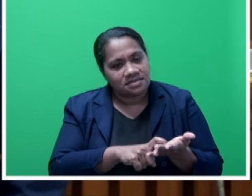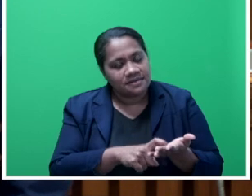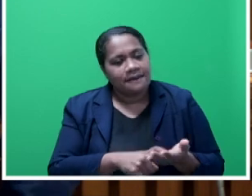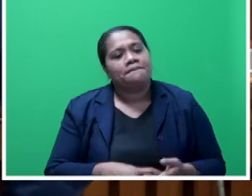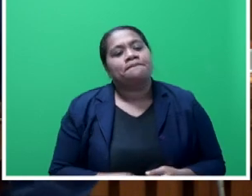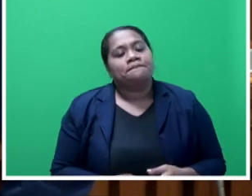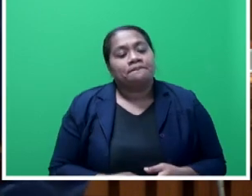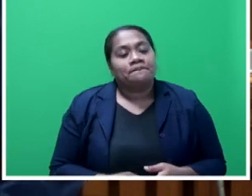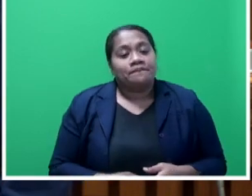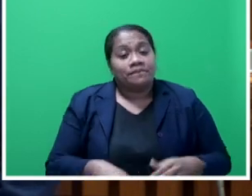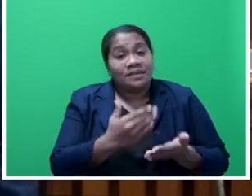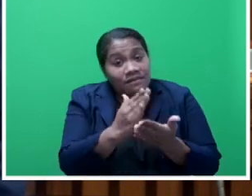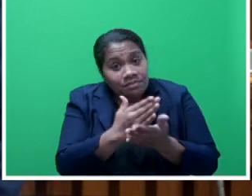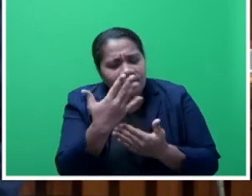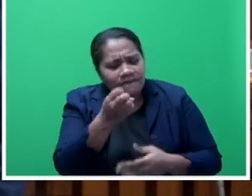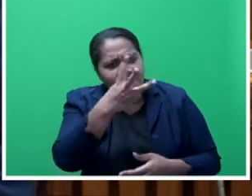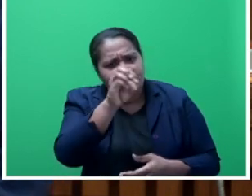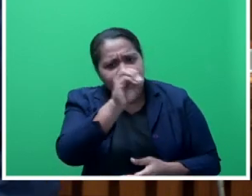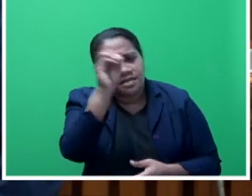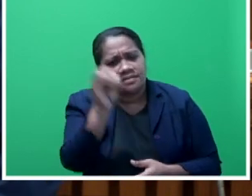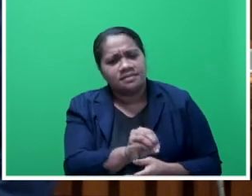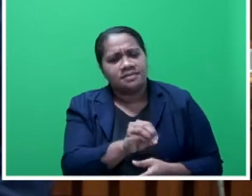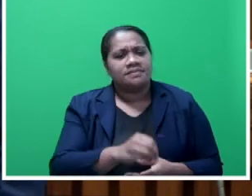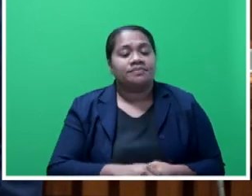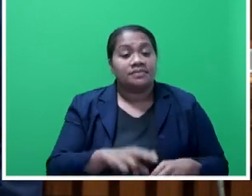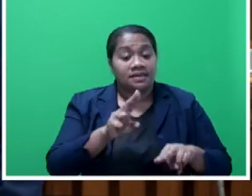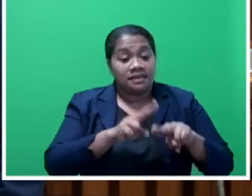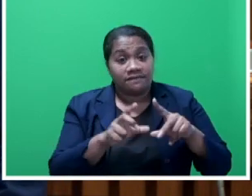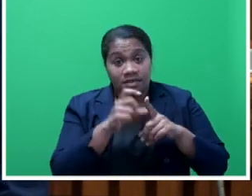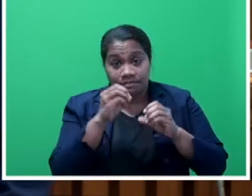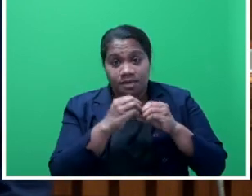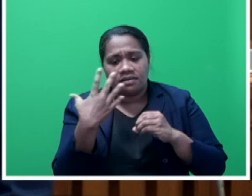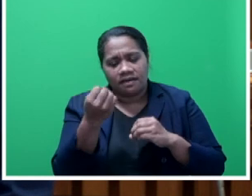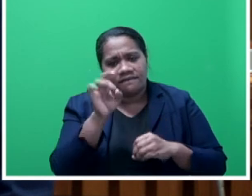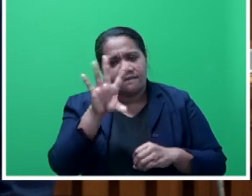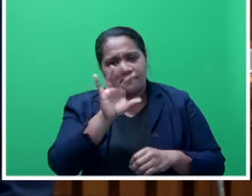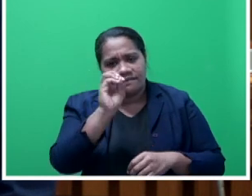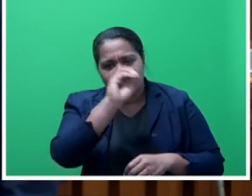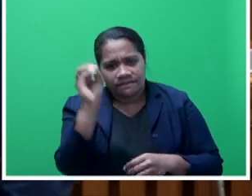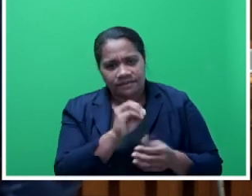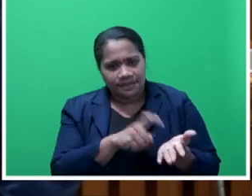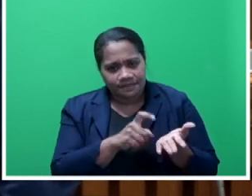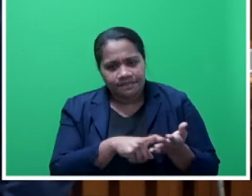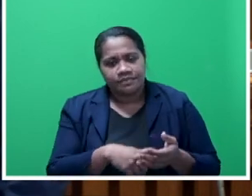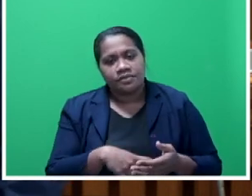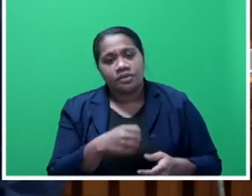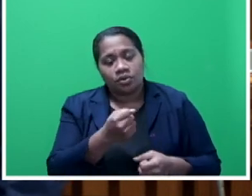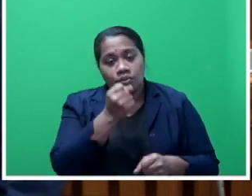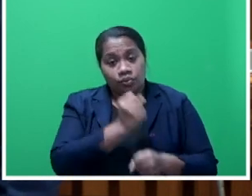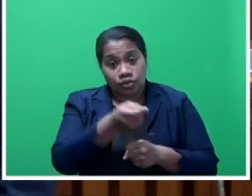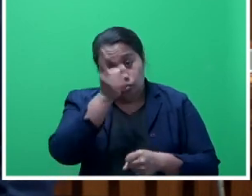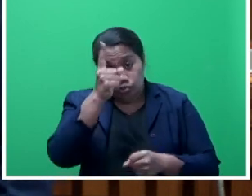FNPF has 30% of the debt. FDB has 10% of the debt. The German banks